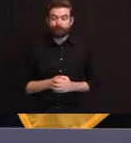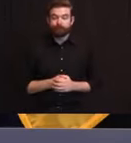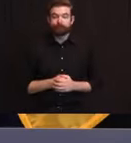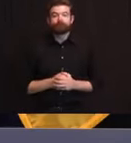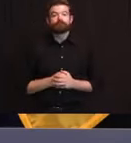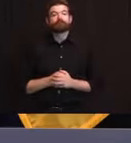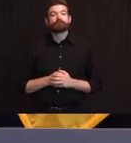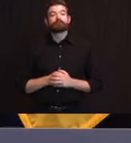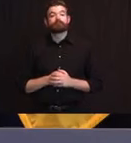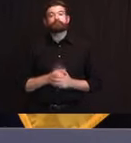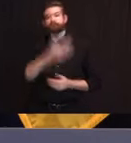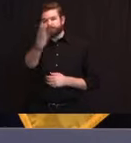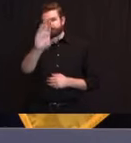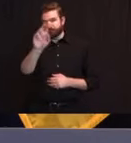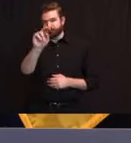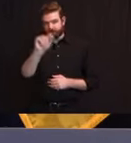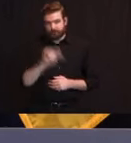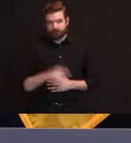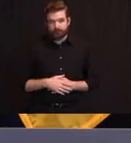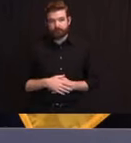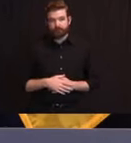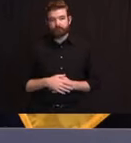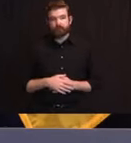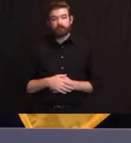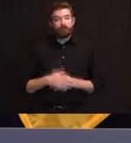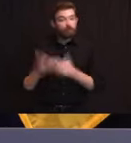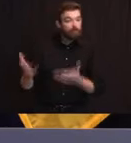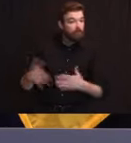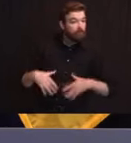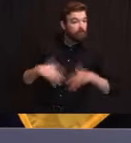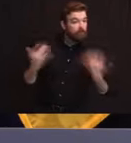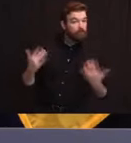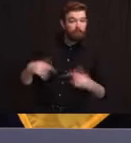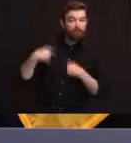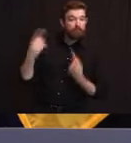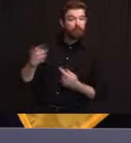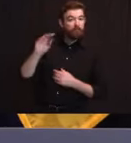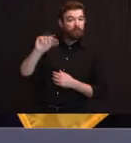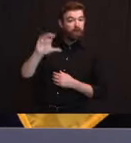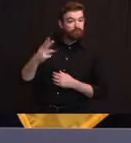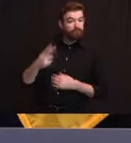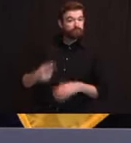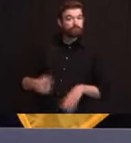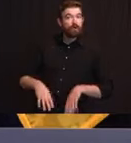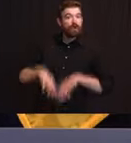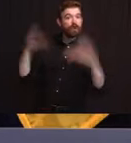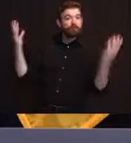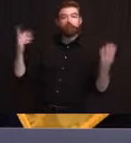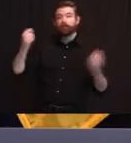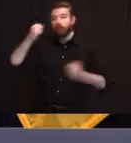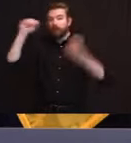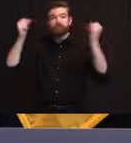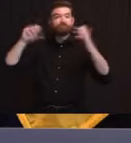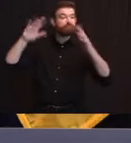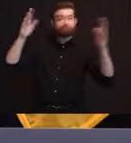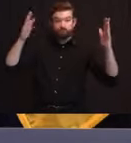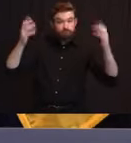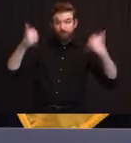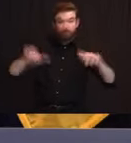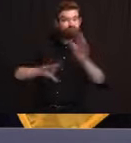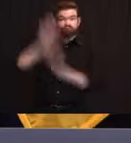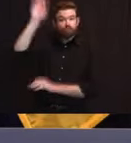Have we seen any spikes at all since beaches have reopened or protests for social justice have increased? Are